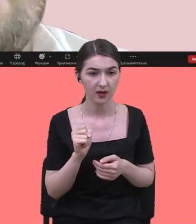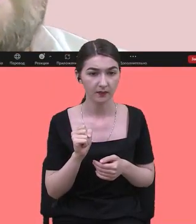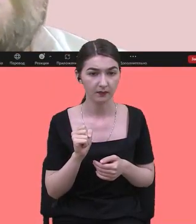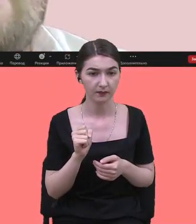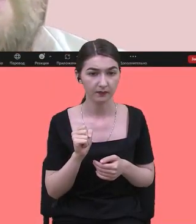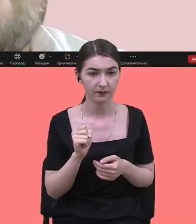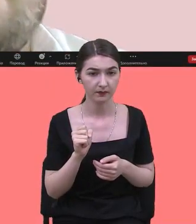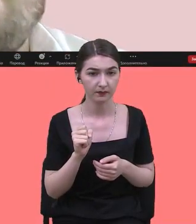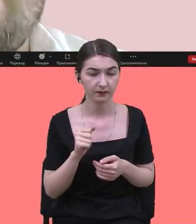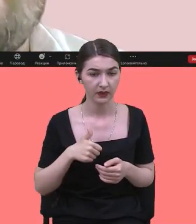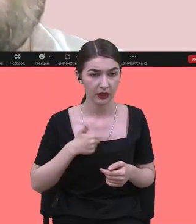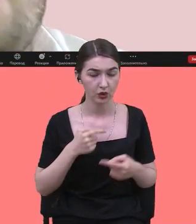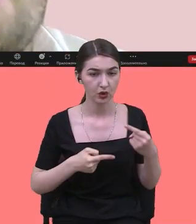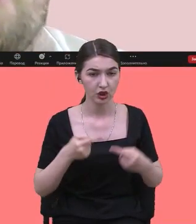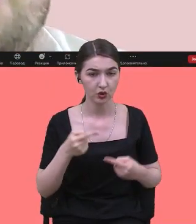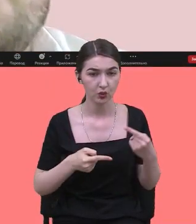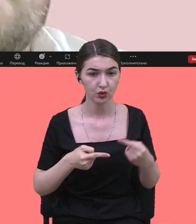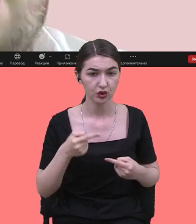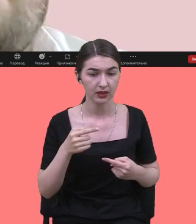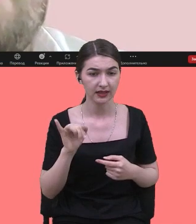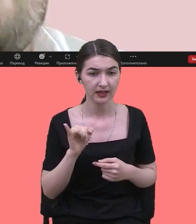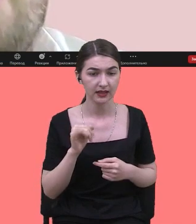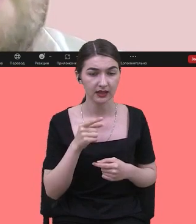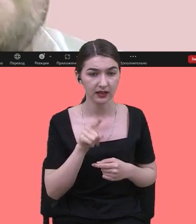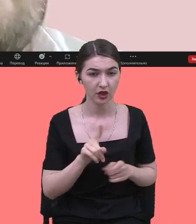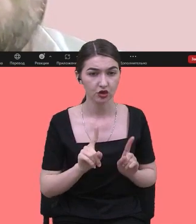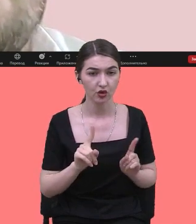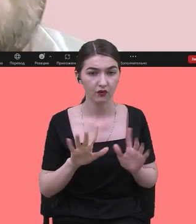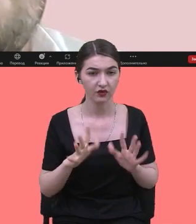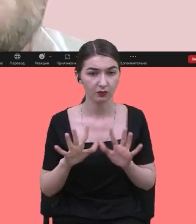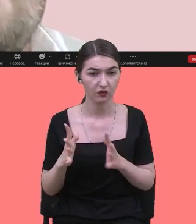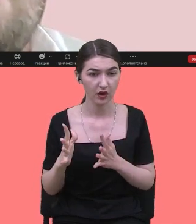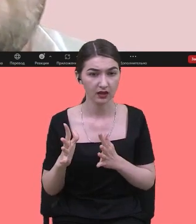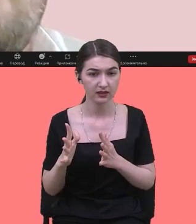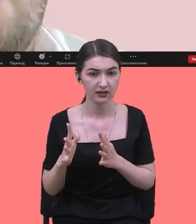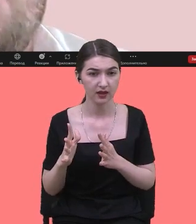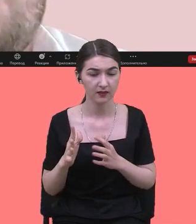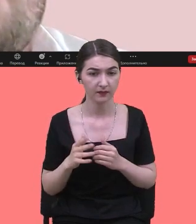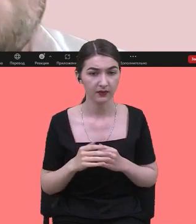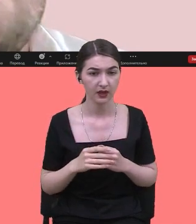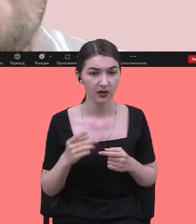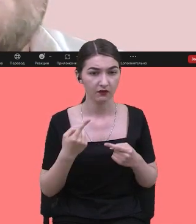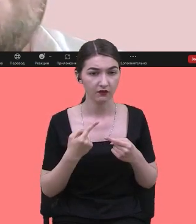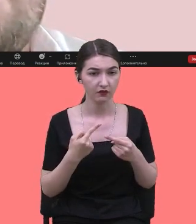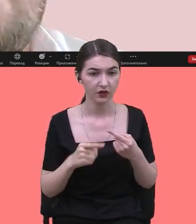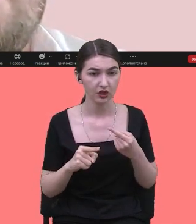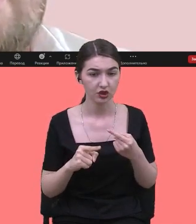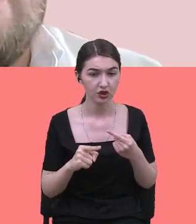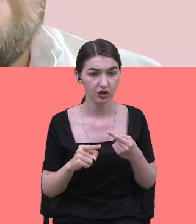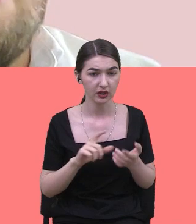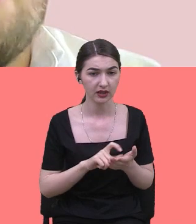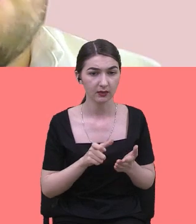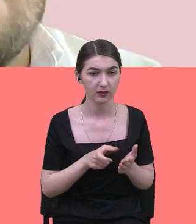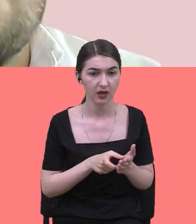happening in other breakout rooms. I've been present in the second room where we've been discussing